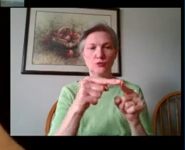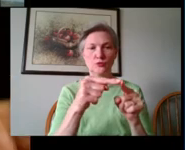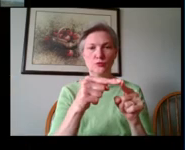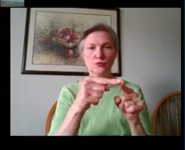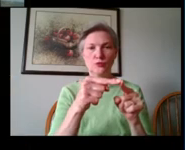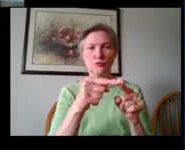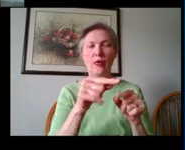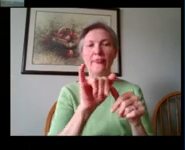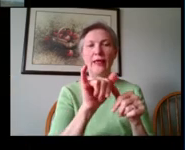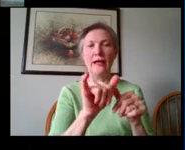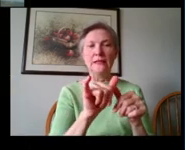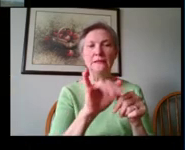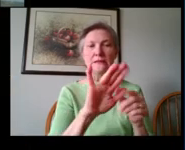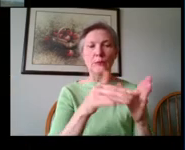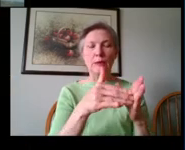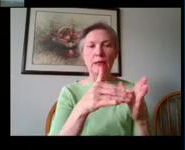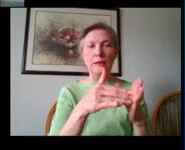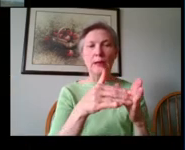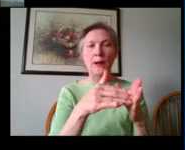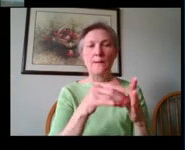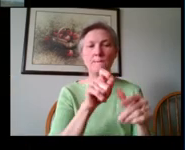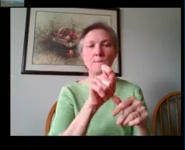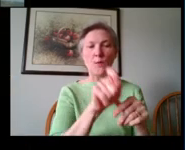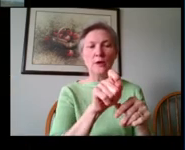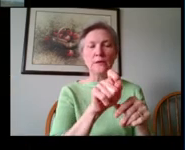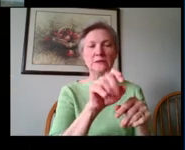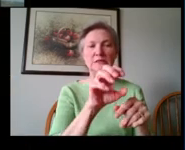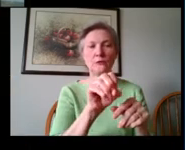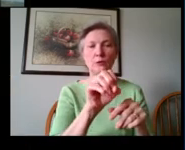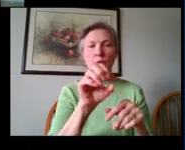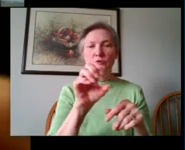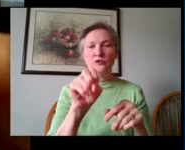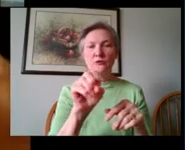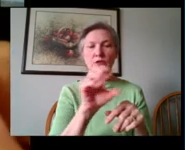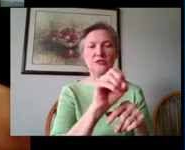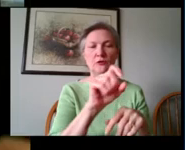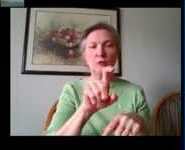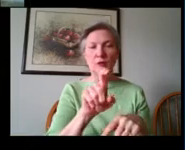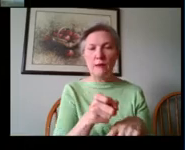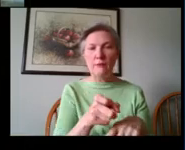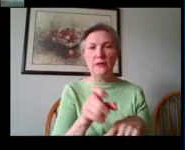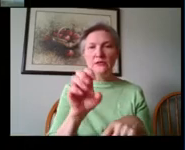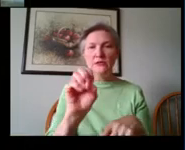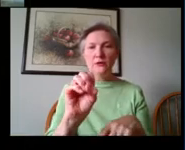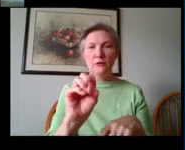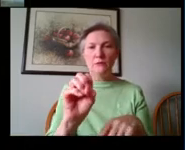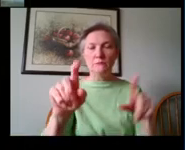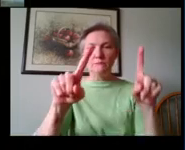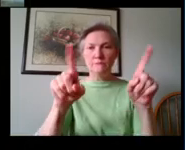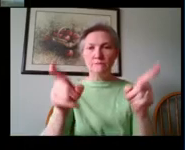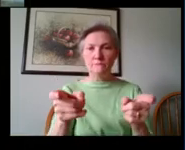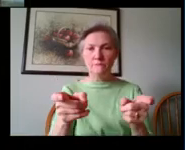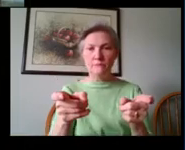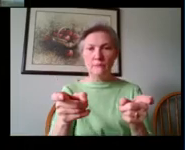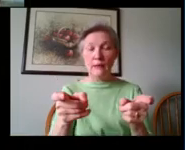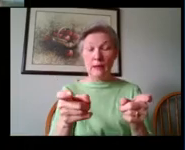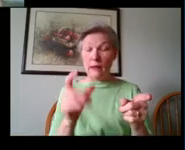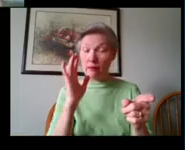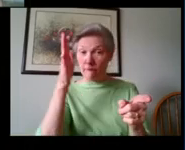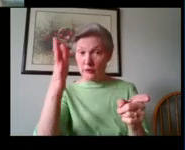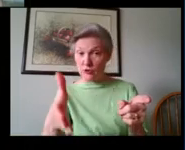The origin is located at point 0, 0. All right, that's where the x-axis and the y-axis meet. Now, in the future,